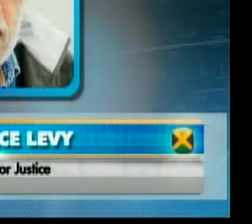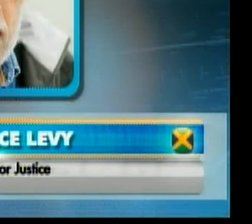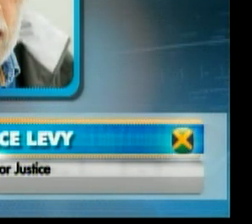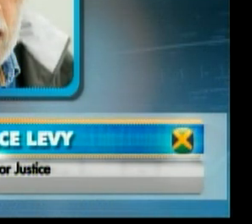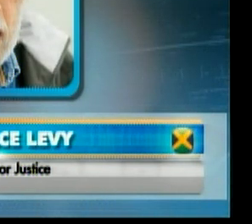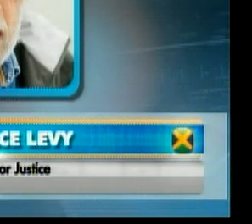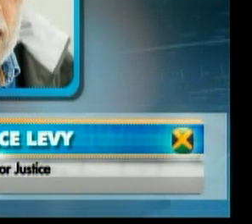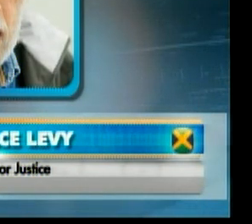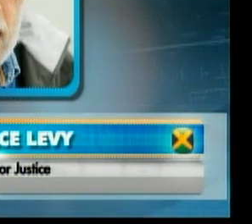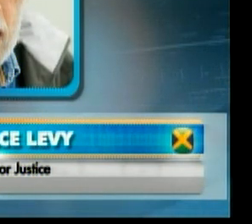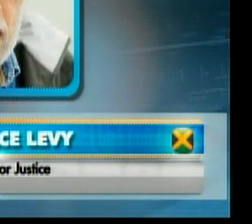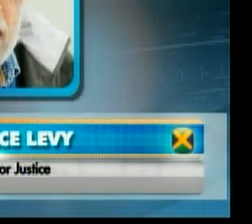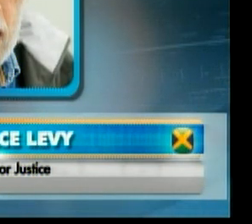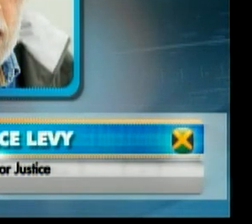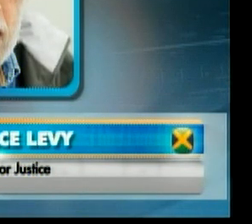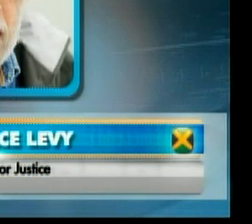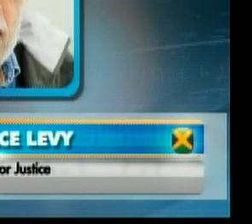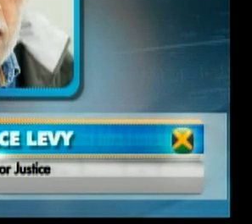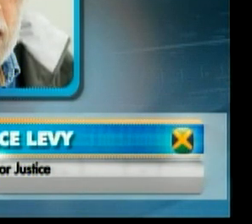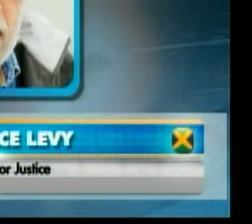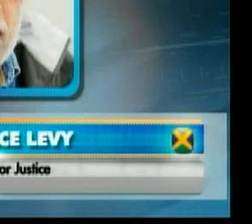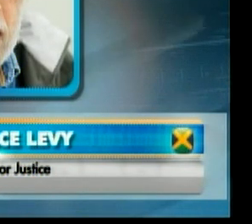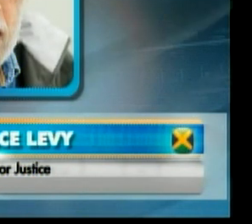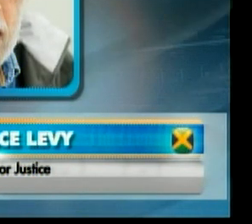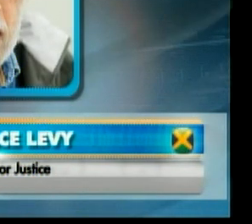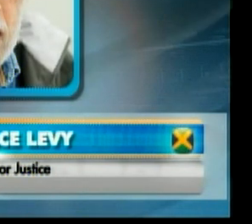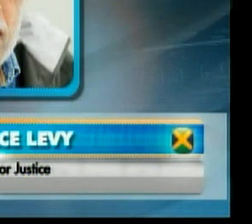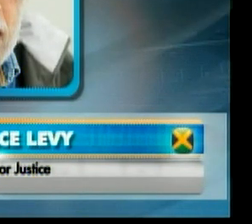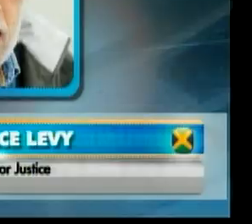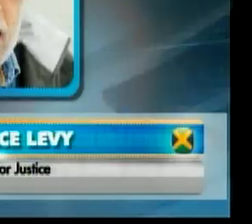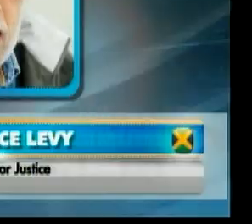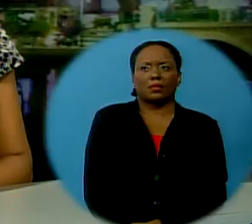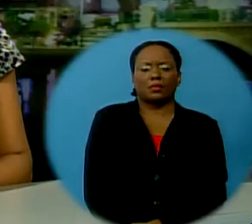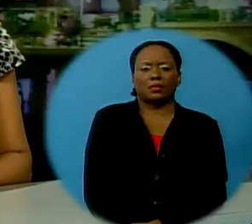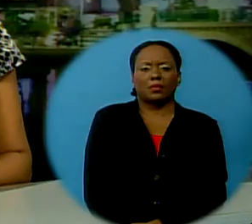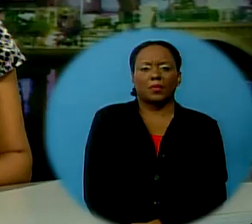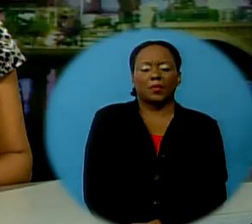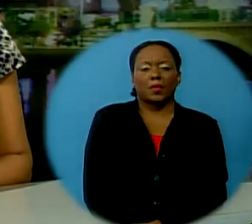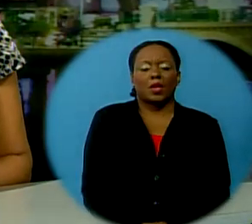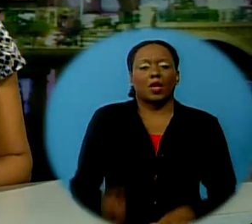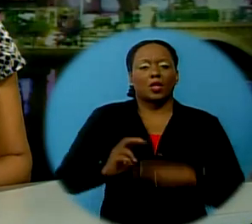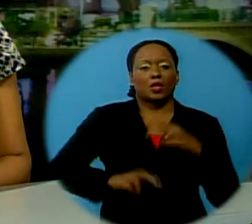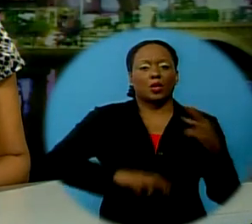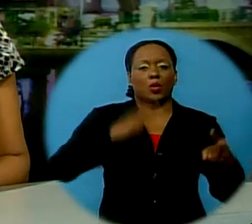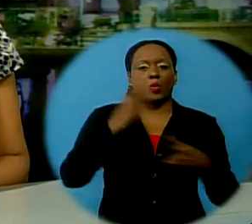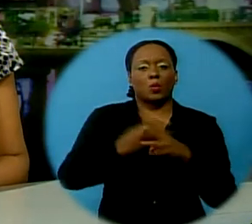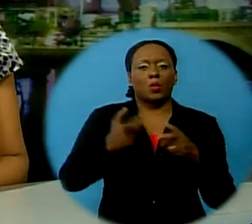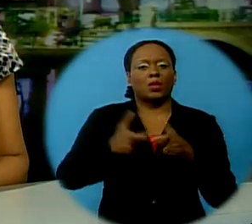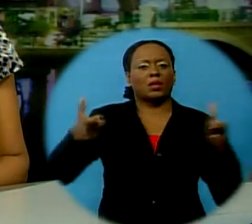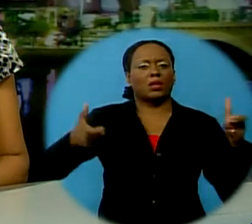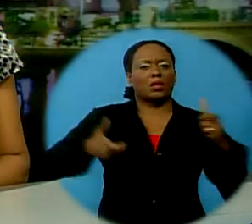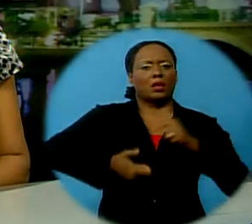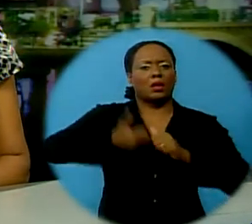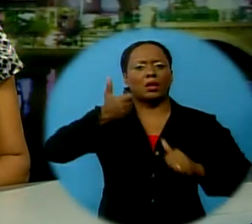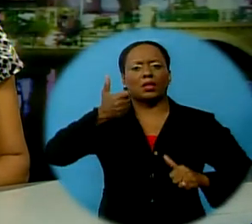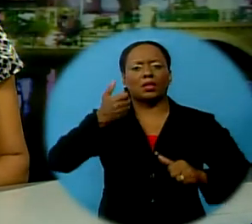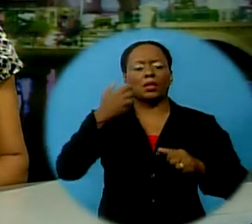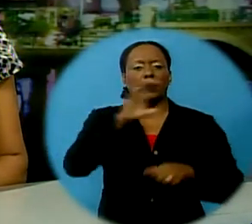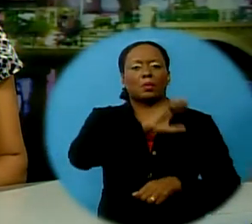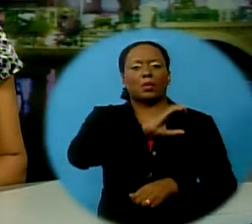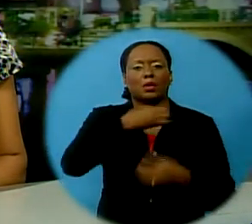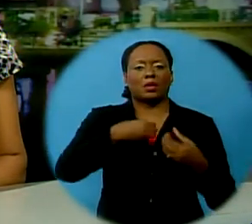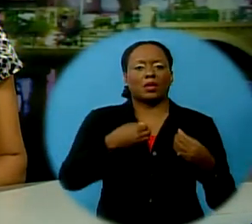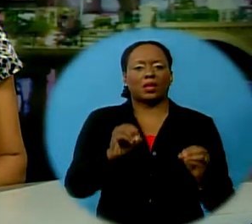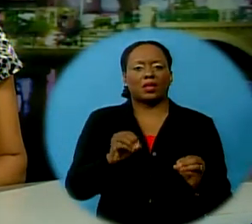same time. They couldn't go to the tuck shop at the same time and so on. Well, the world's largest police organization is helping